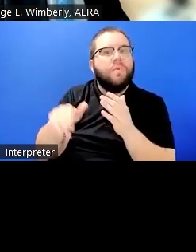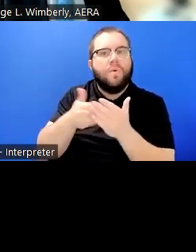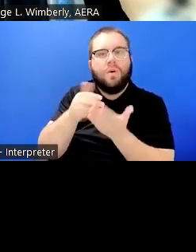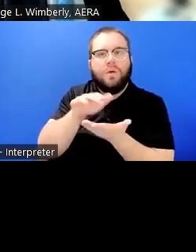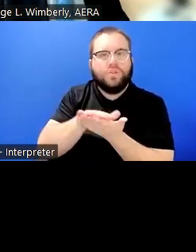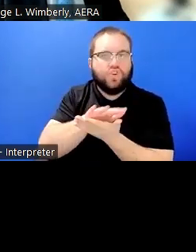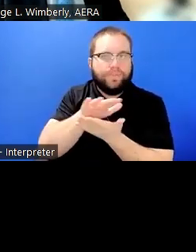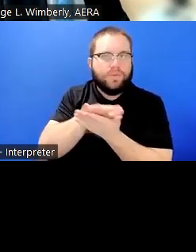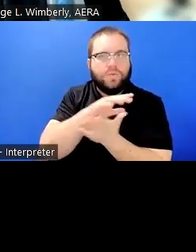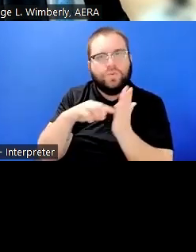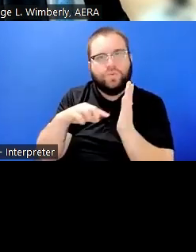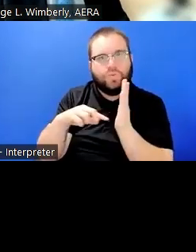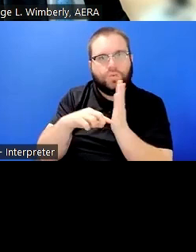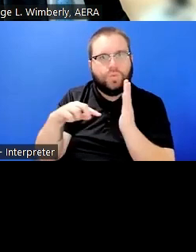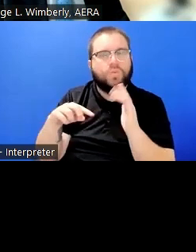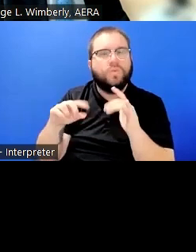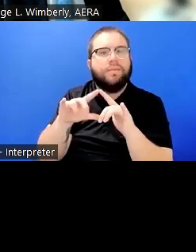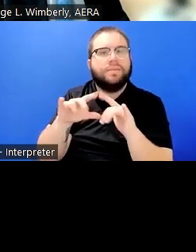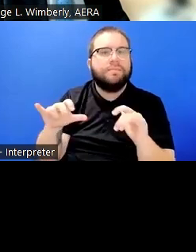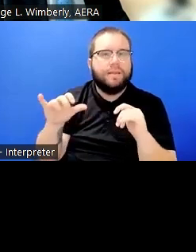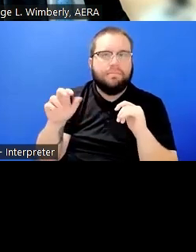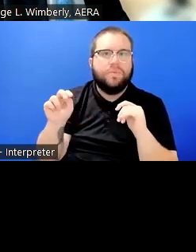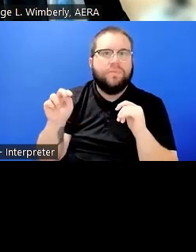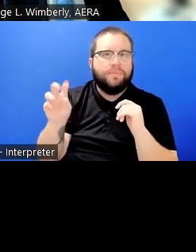as well. So